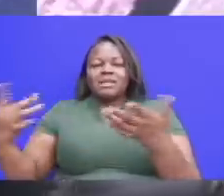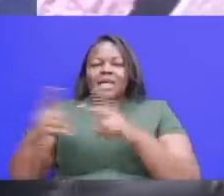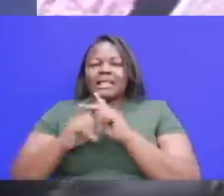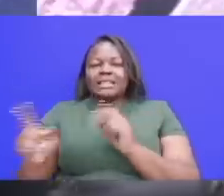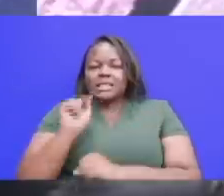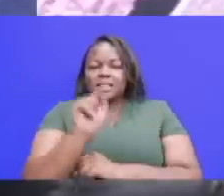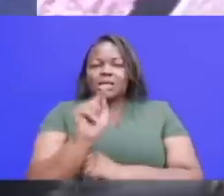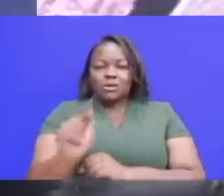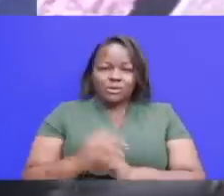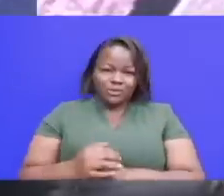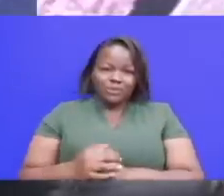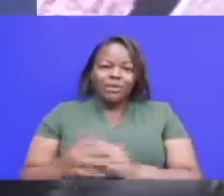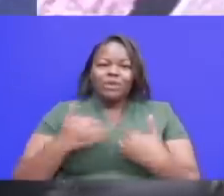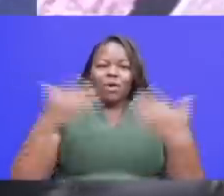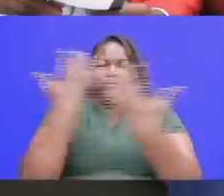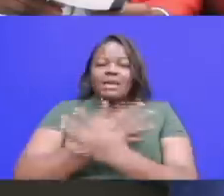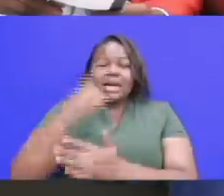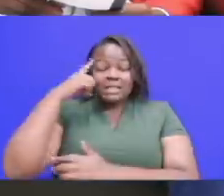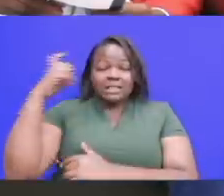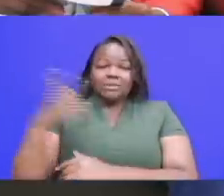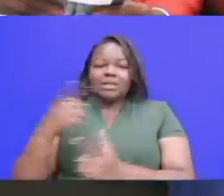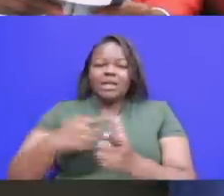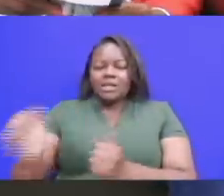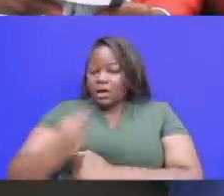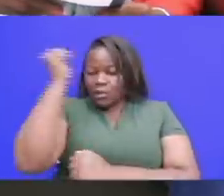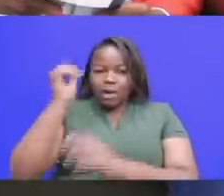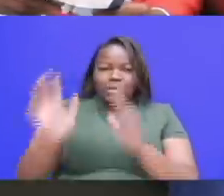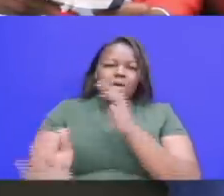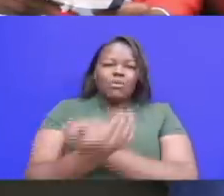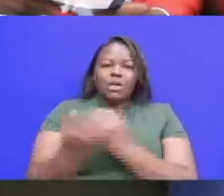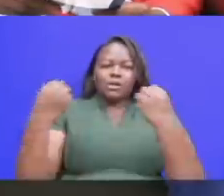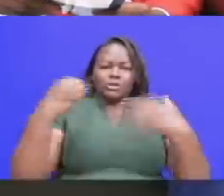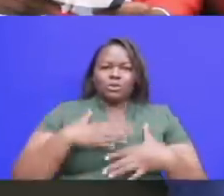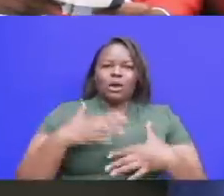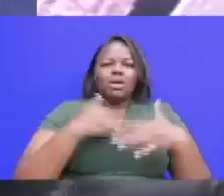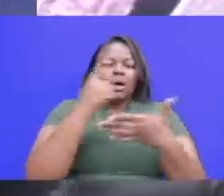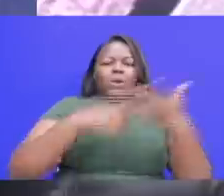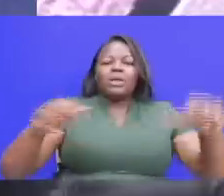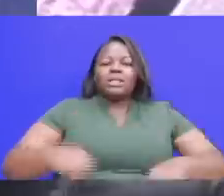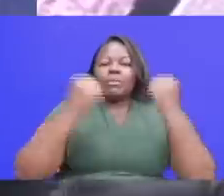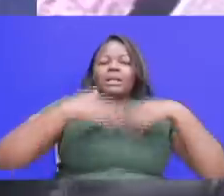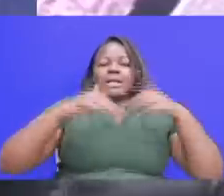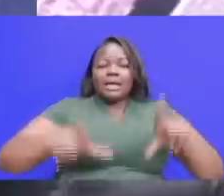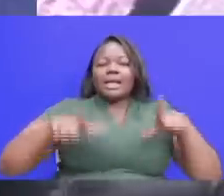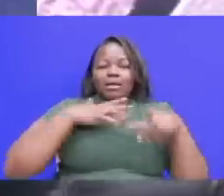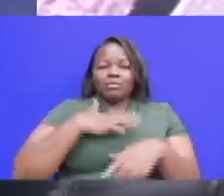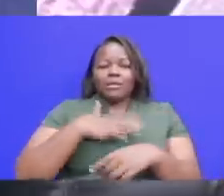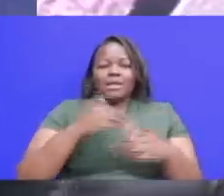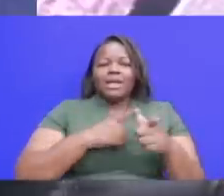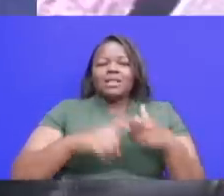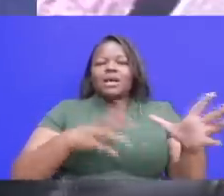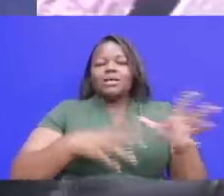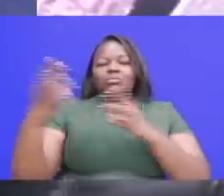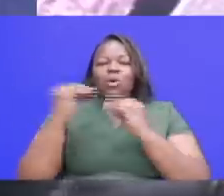And you yes? Nightmares. Nightmares. And you wake up in the morning thinking, wow, what is happening in my life? You want to go and start praying? No.